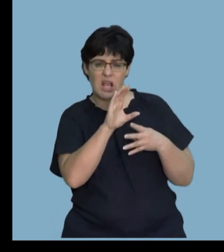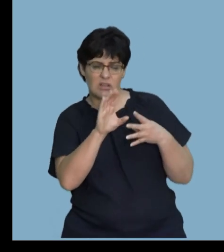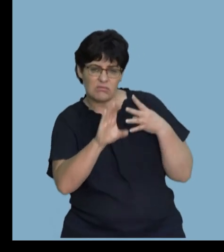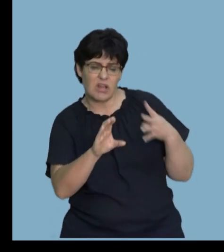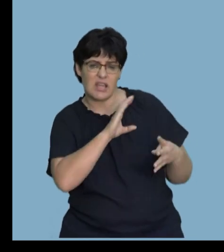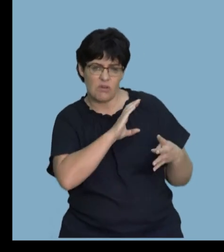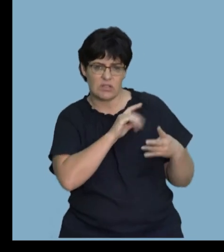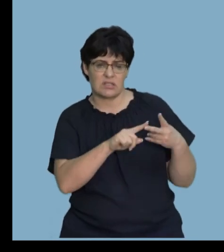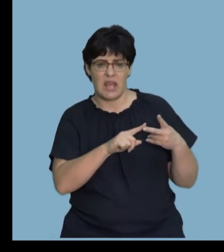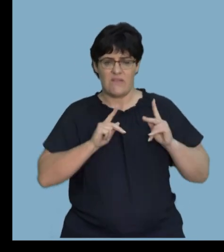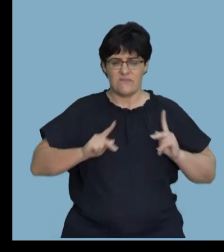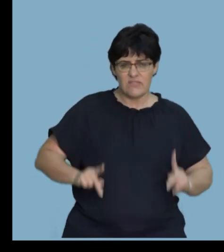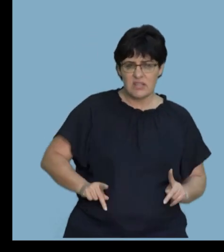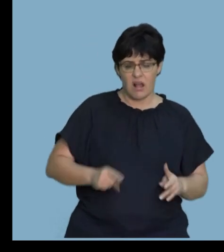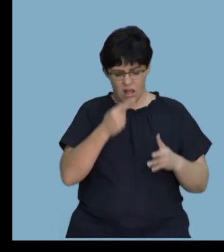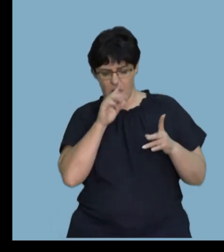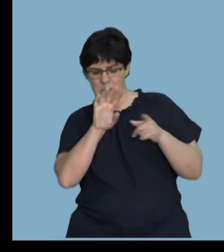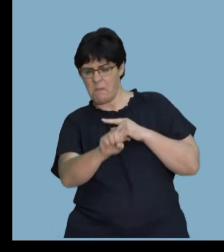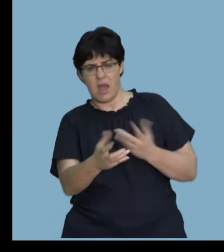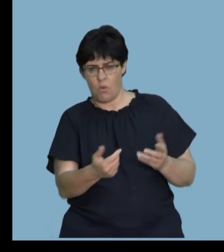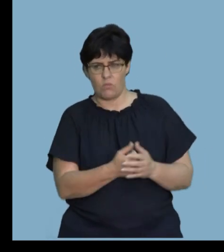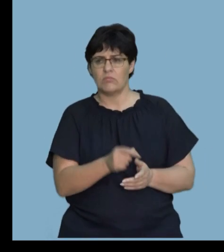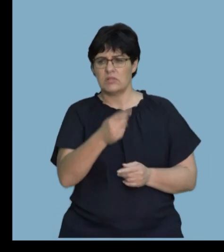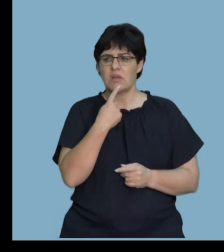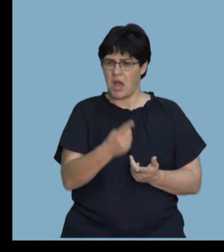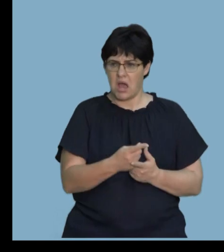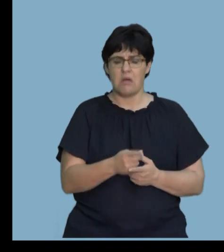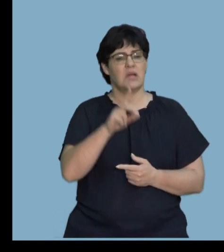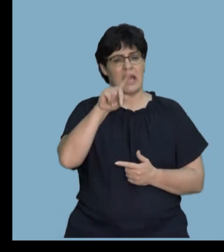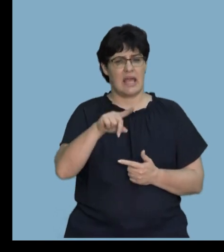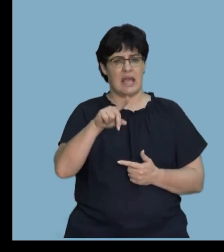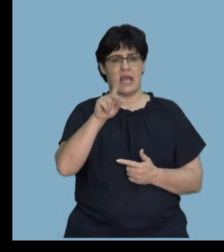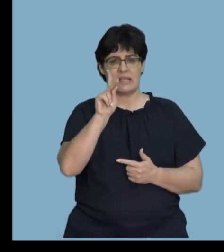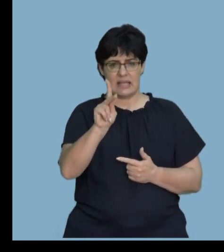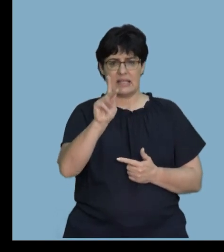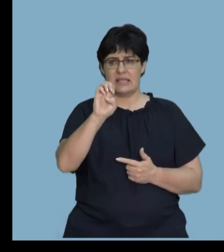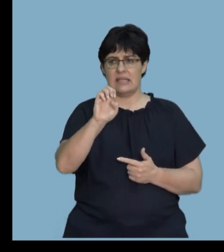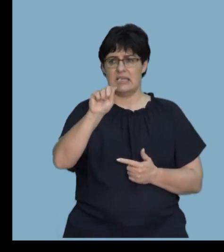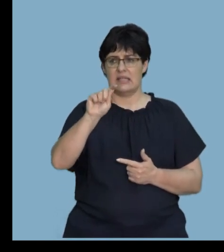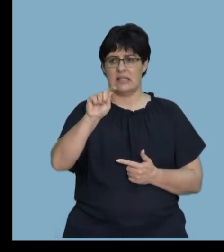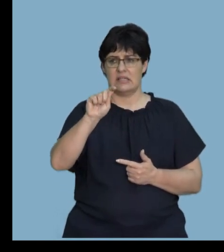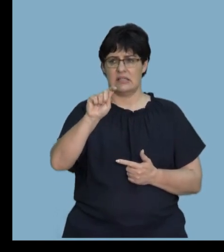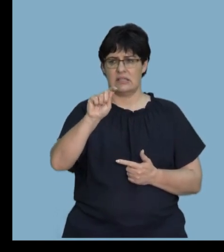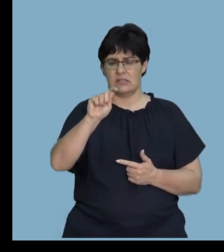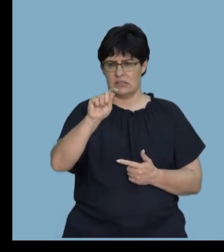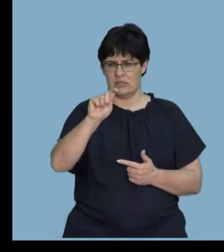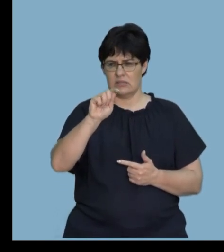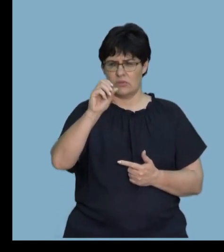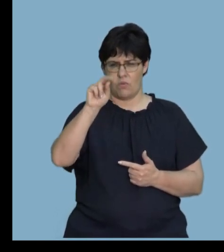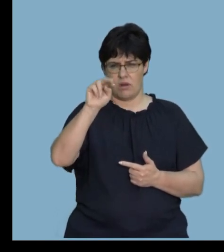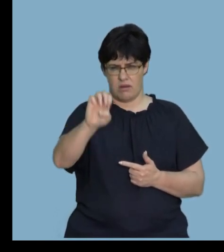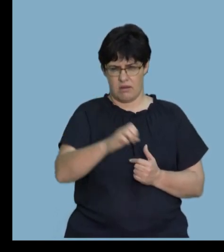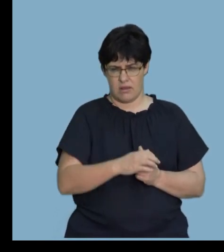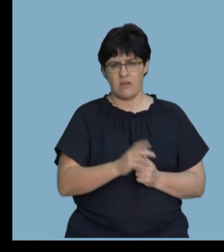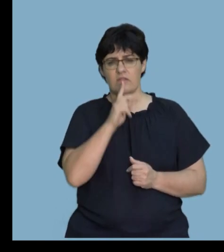can immediately say, oh, okay, this is a ketone, all right? So now, if we are to write a IUPAC name of